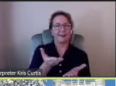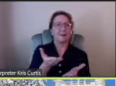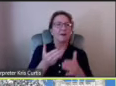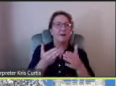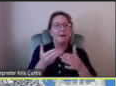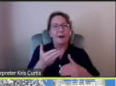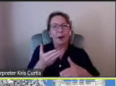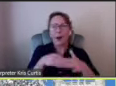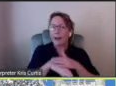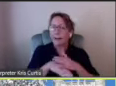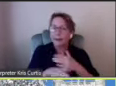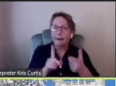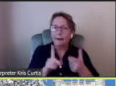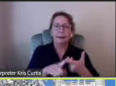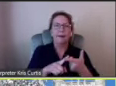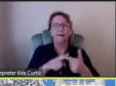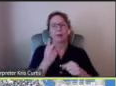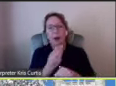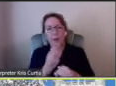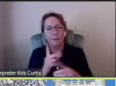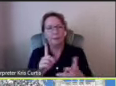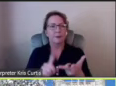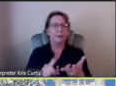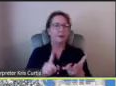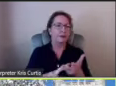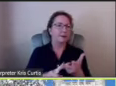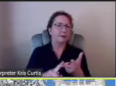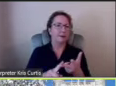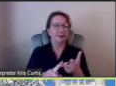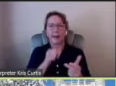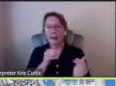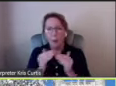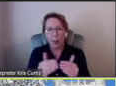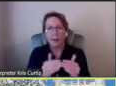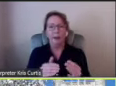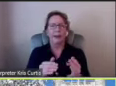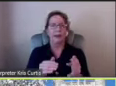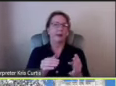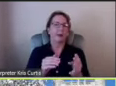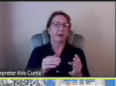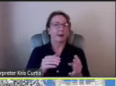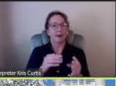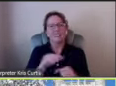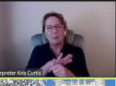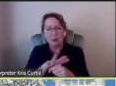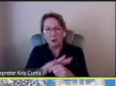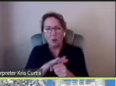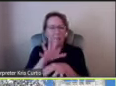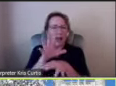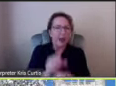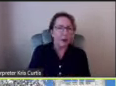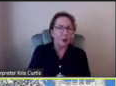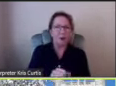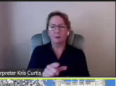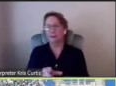on consumption, keep going, work on inequality in spatial patterns of energy use, air pollution